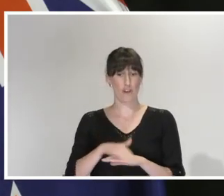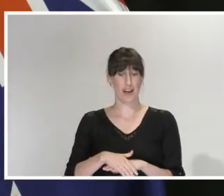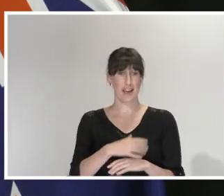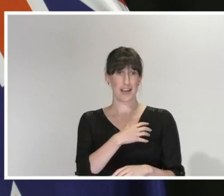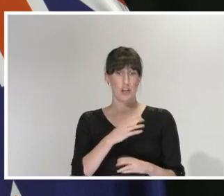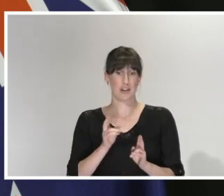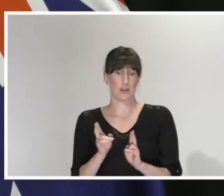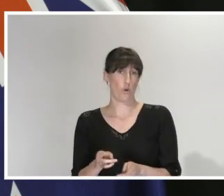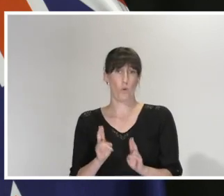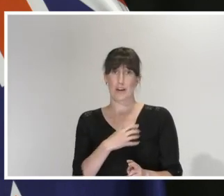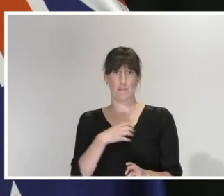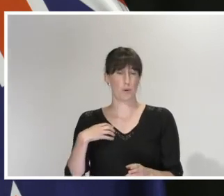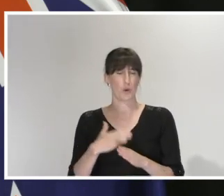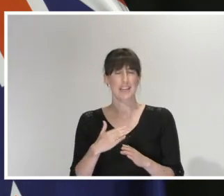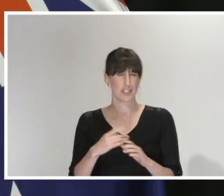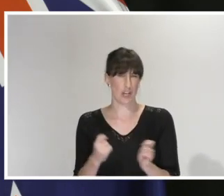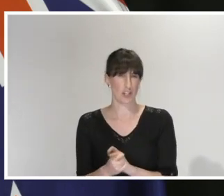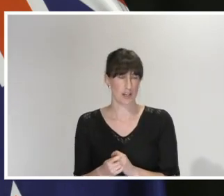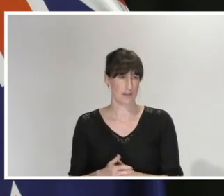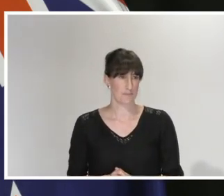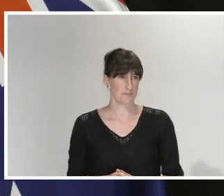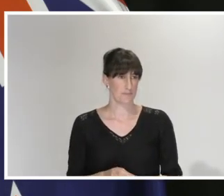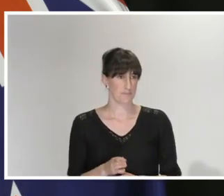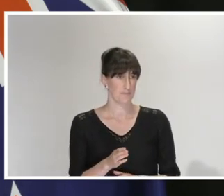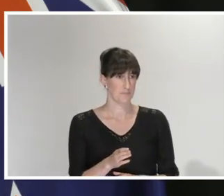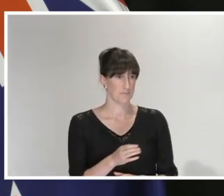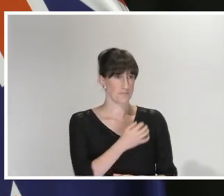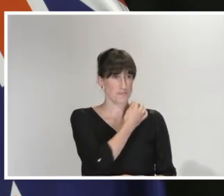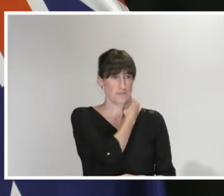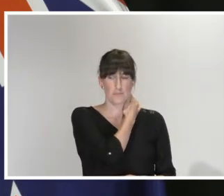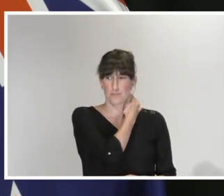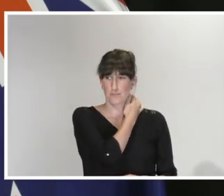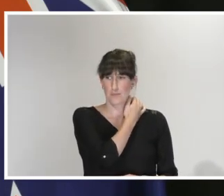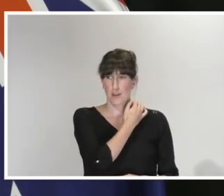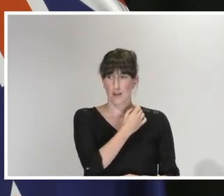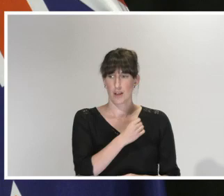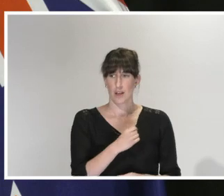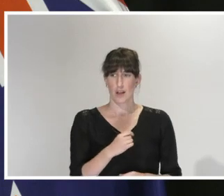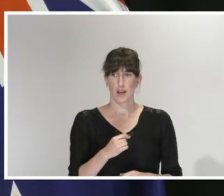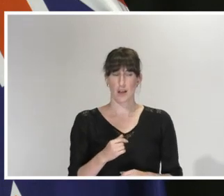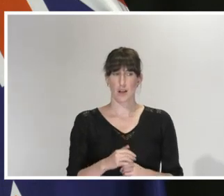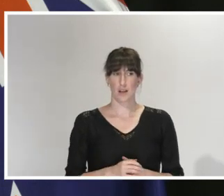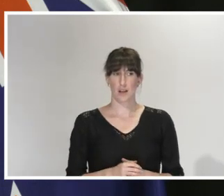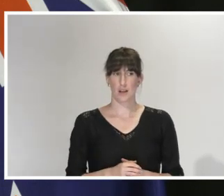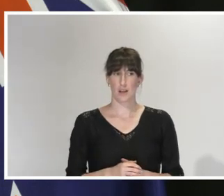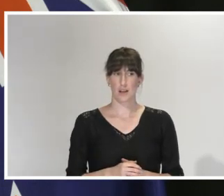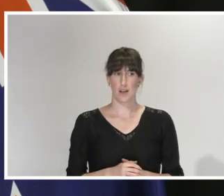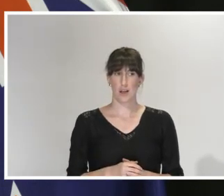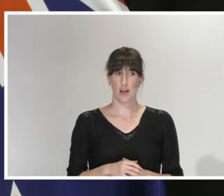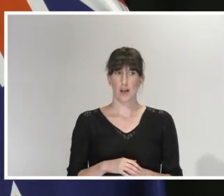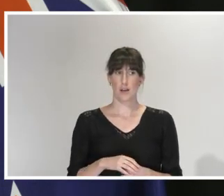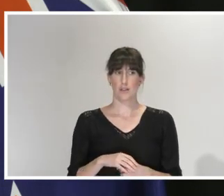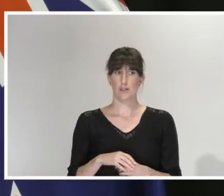to change. With the House head on, Parliament's due to come back later in April. What will that look like at this point? Do you have an idea? Will the Epidemic Response Committee still